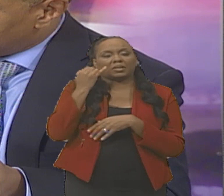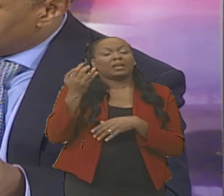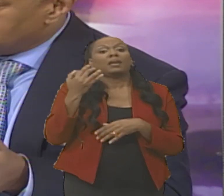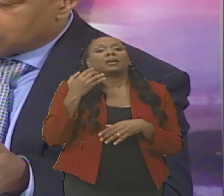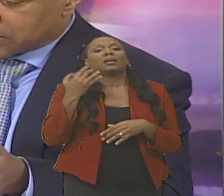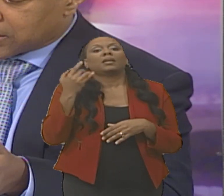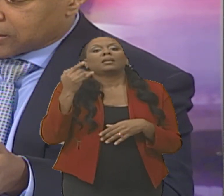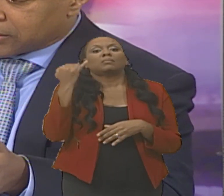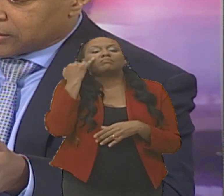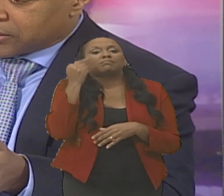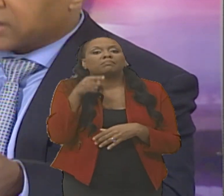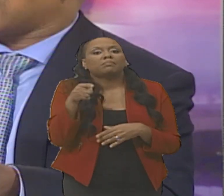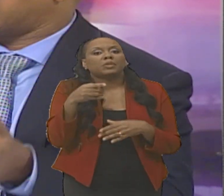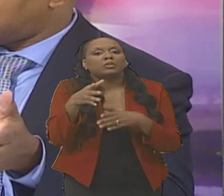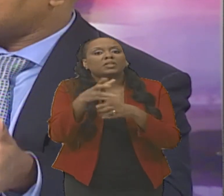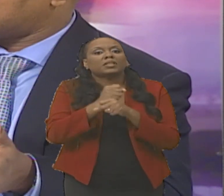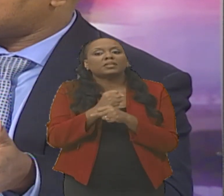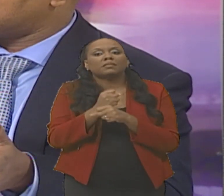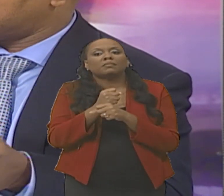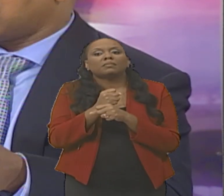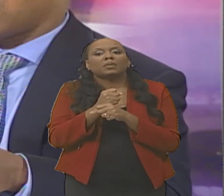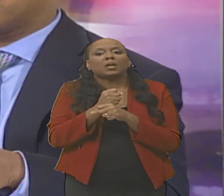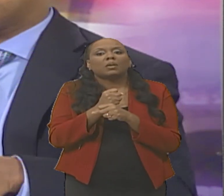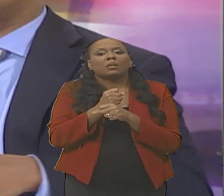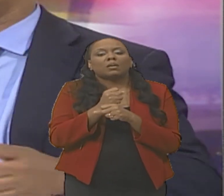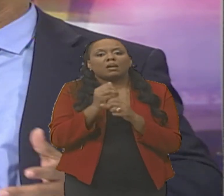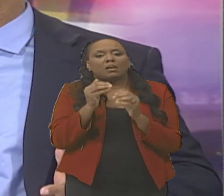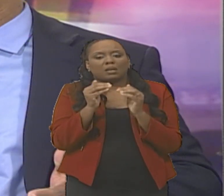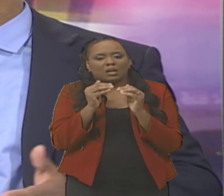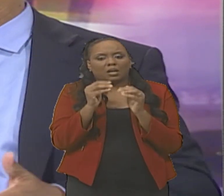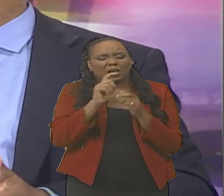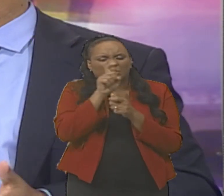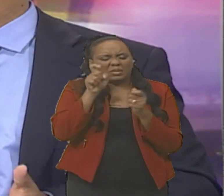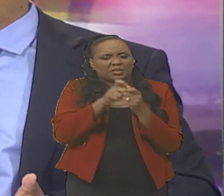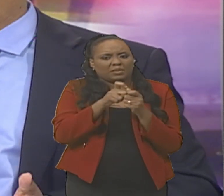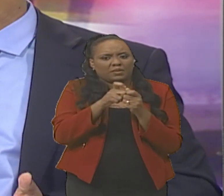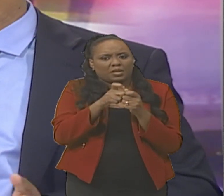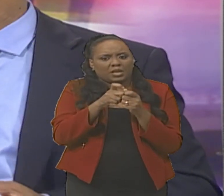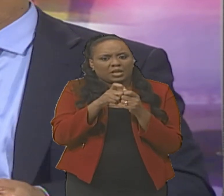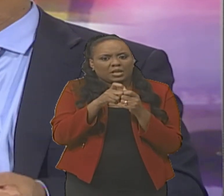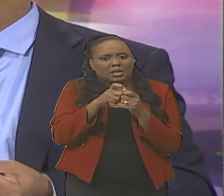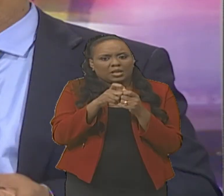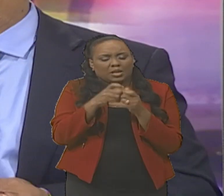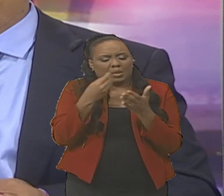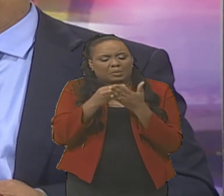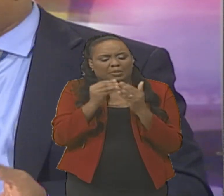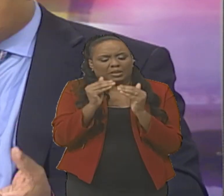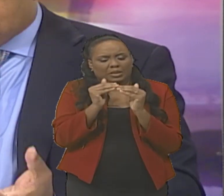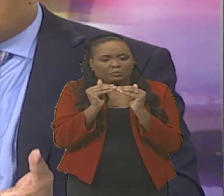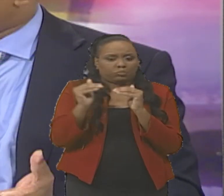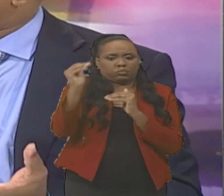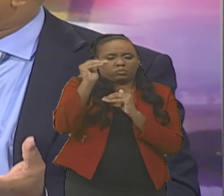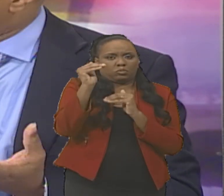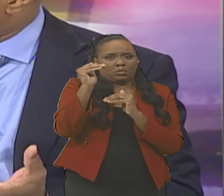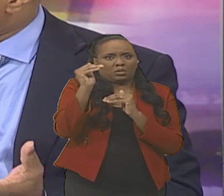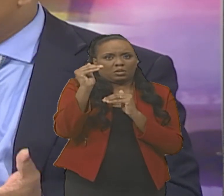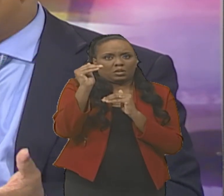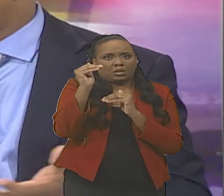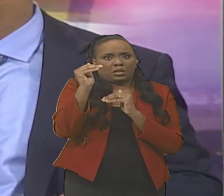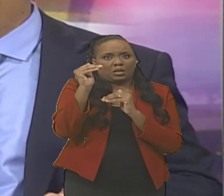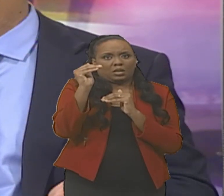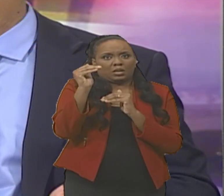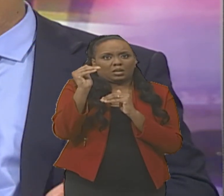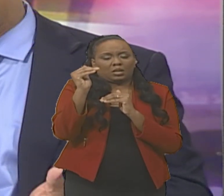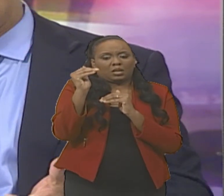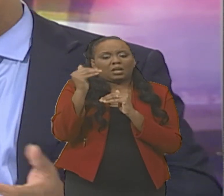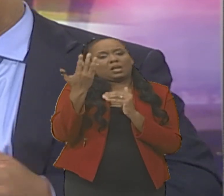100%, 200%, that's a high access. Of course, in dollar value, because we're a small country and our quota is small, it's not a lot. We would have